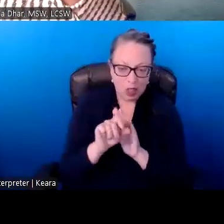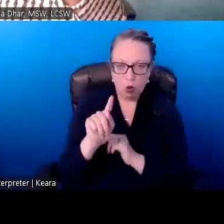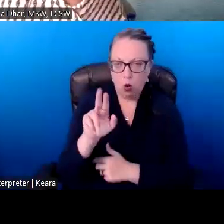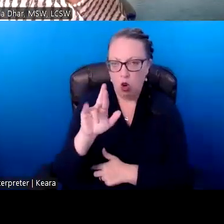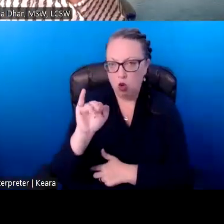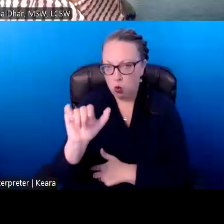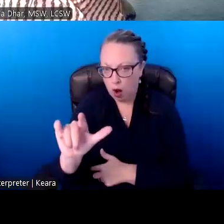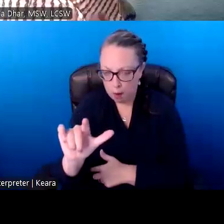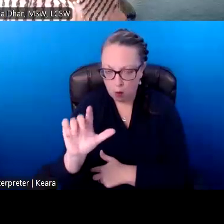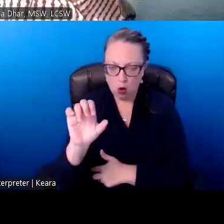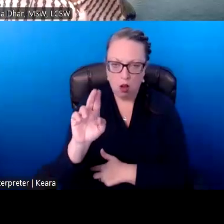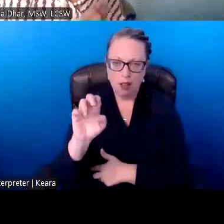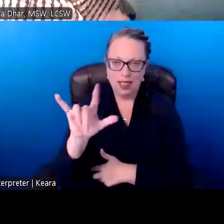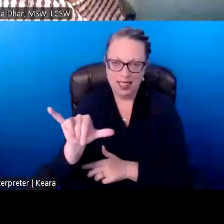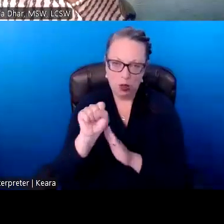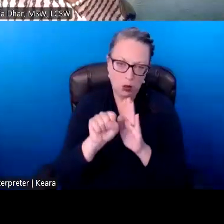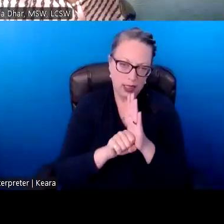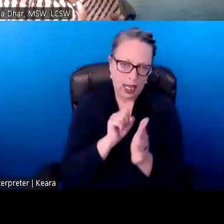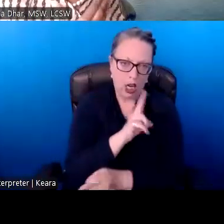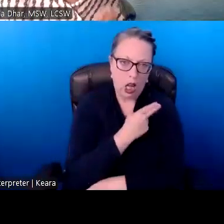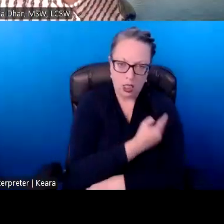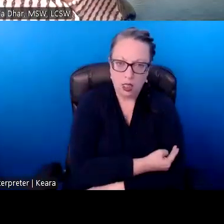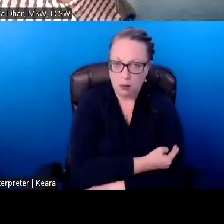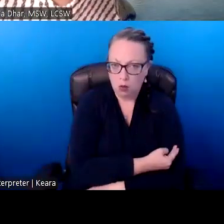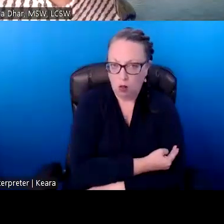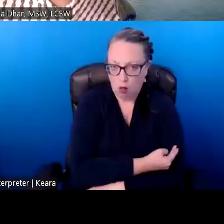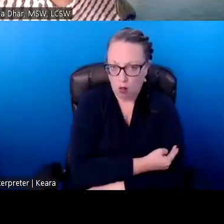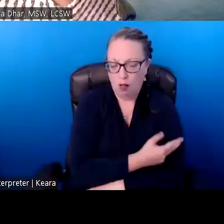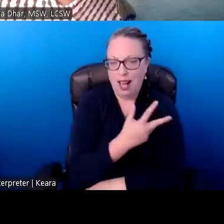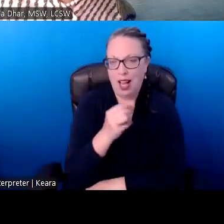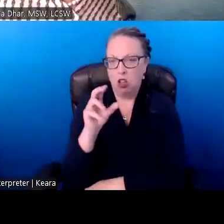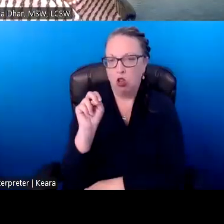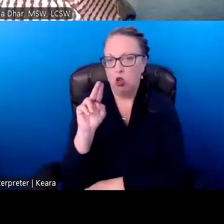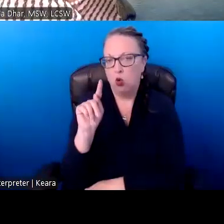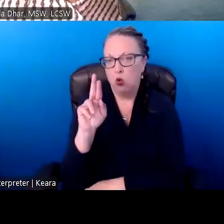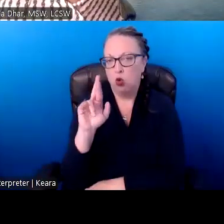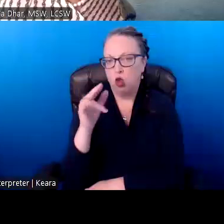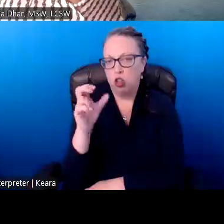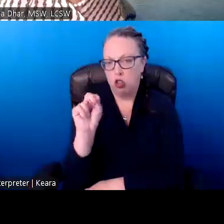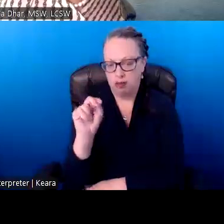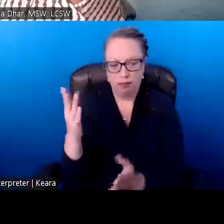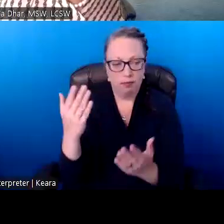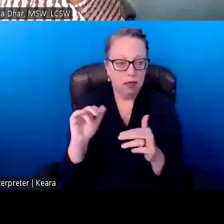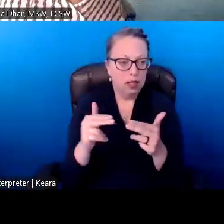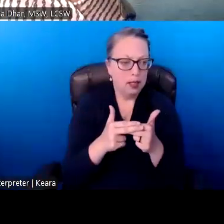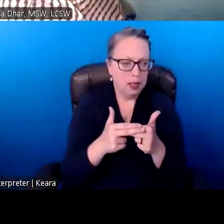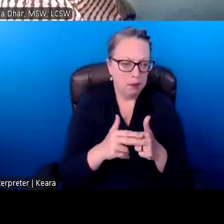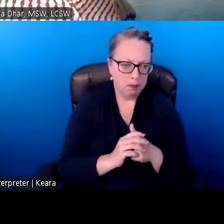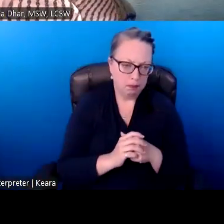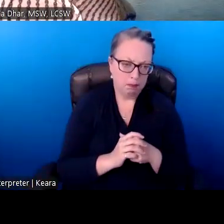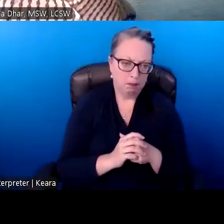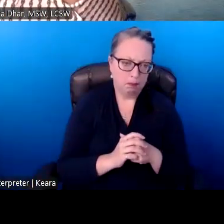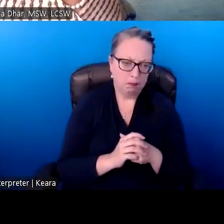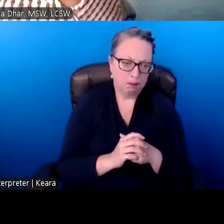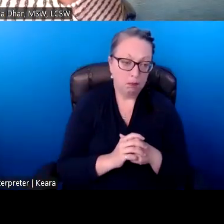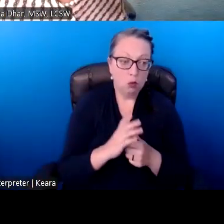state hospital, and nutrition. Next slide. what